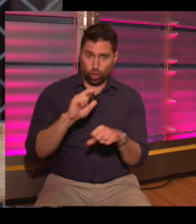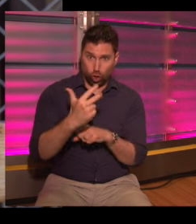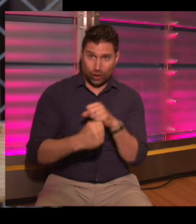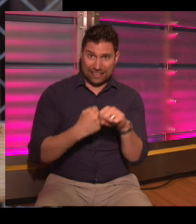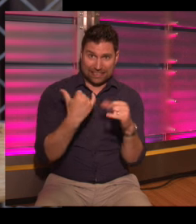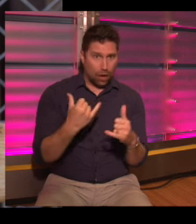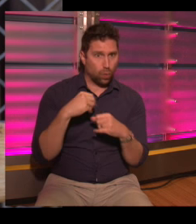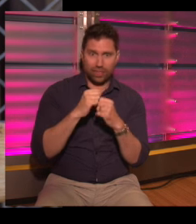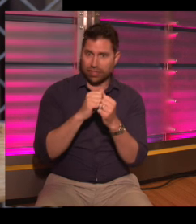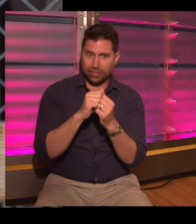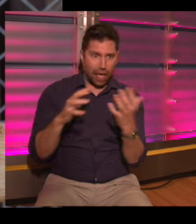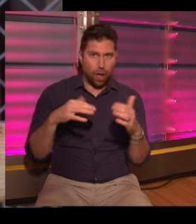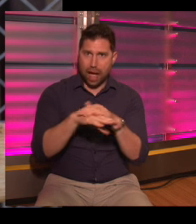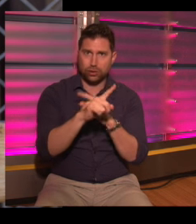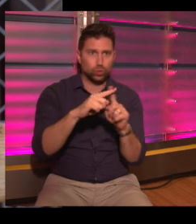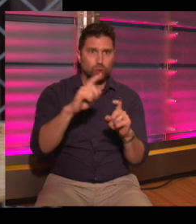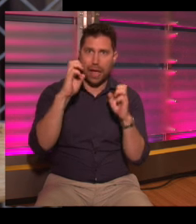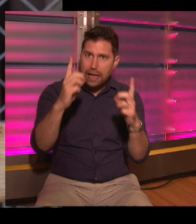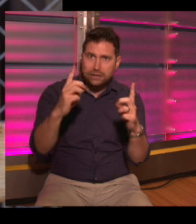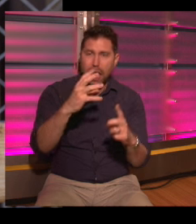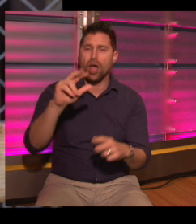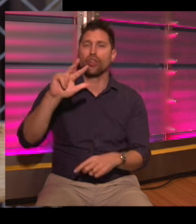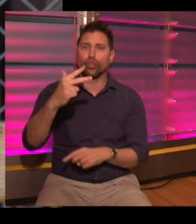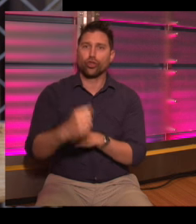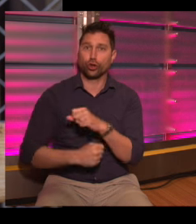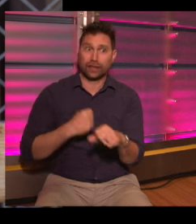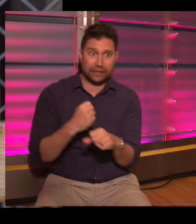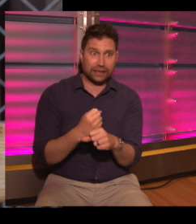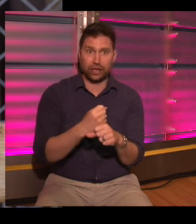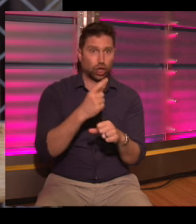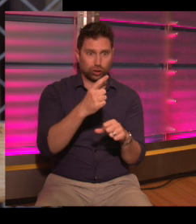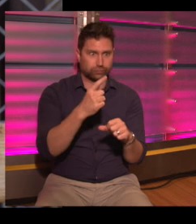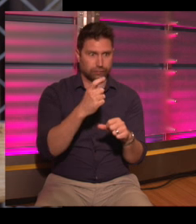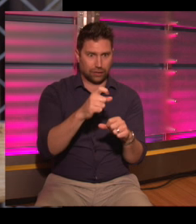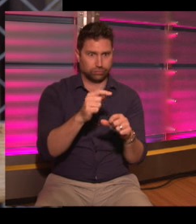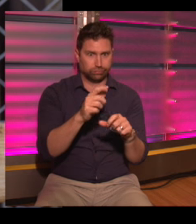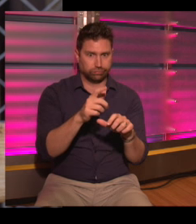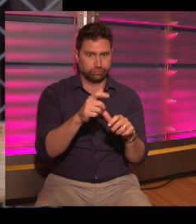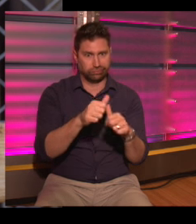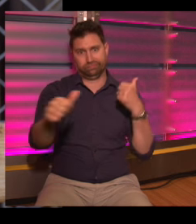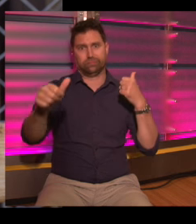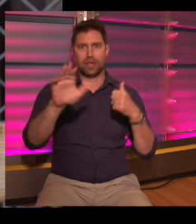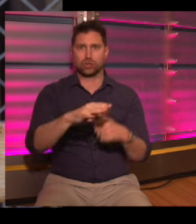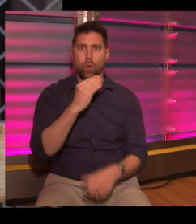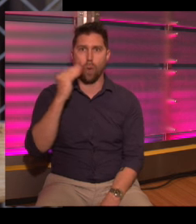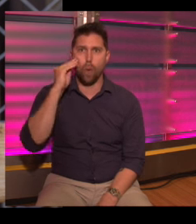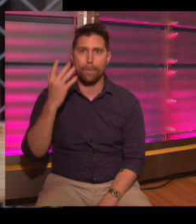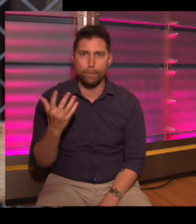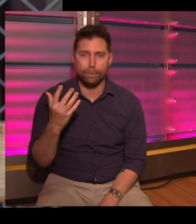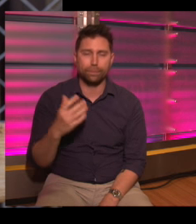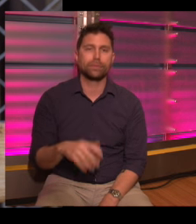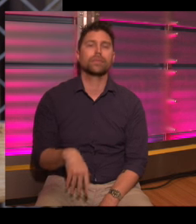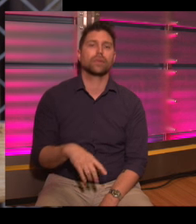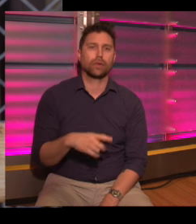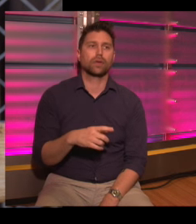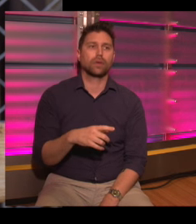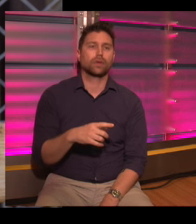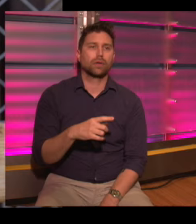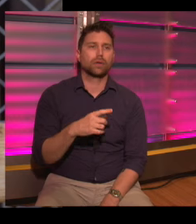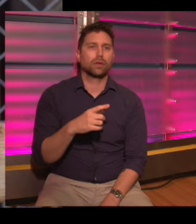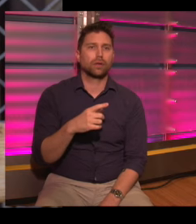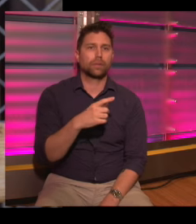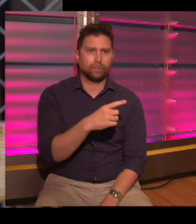education, and third year being displaced from his home. And, you know, Raouf brought up a lot of